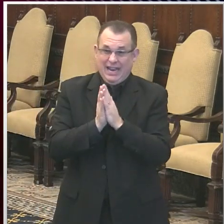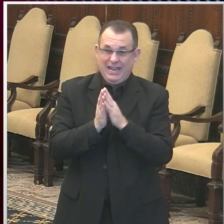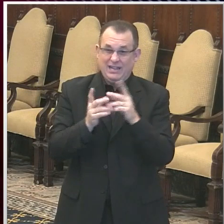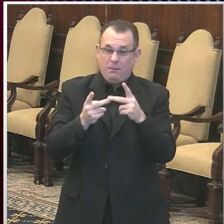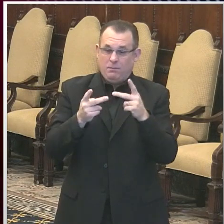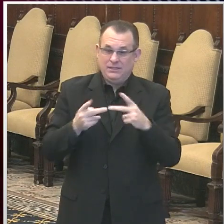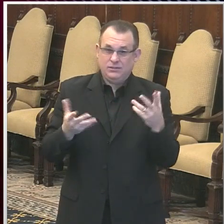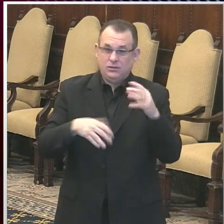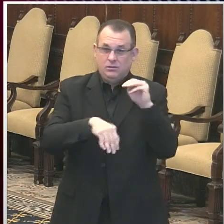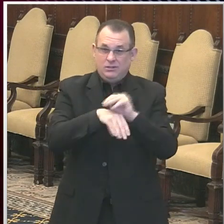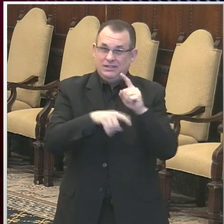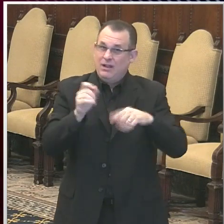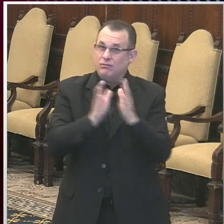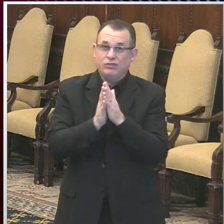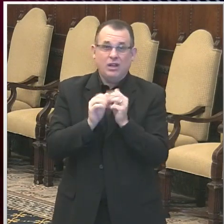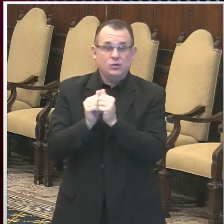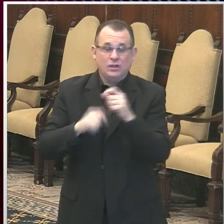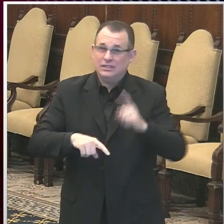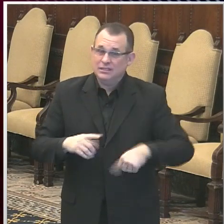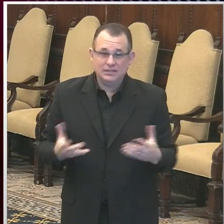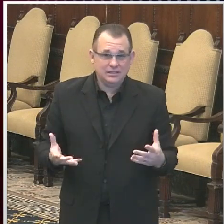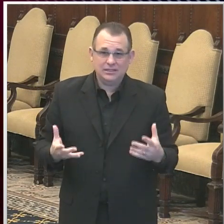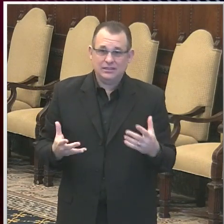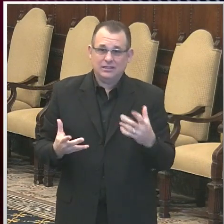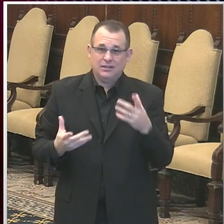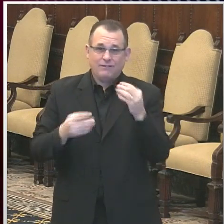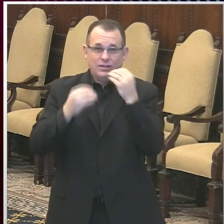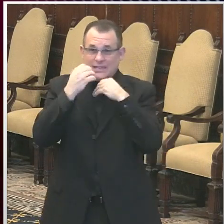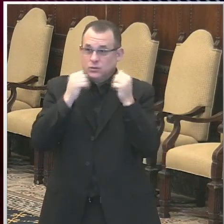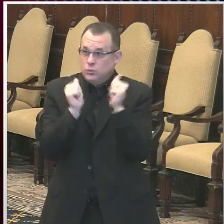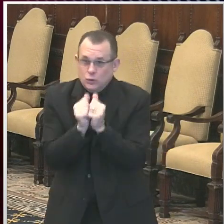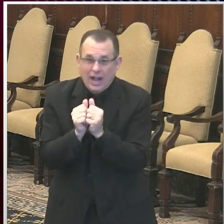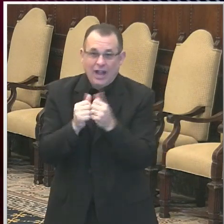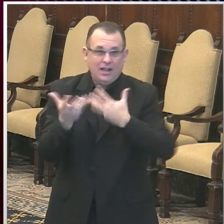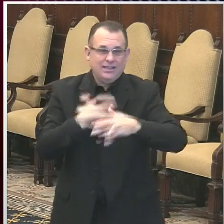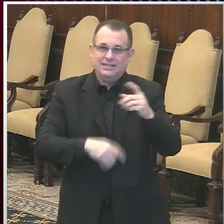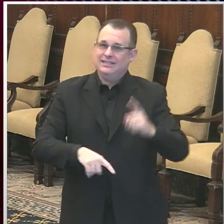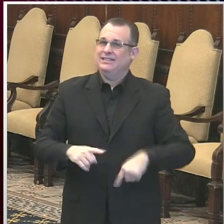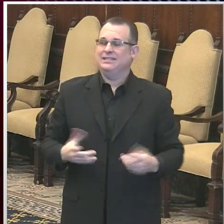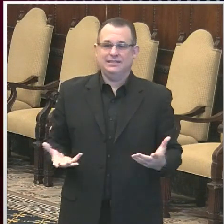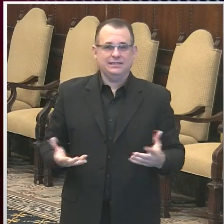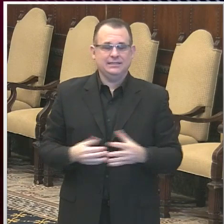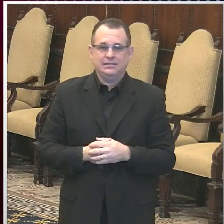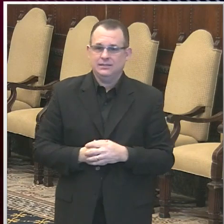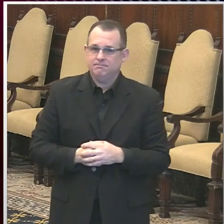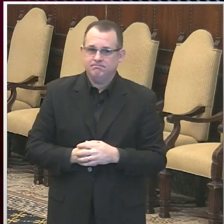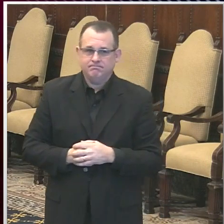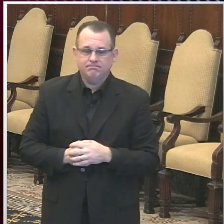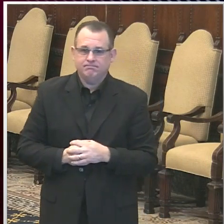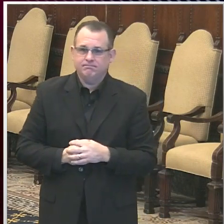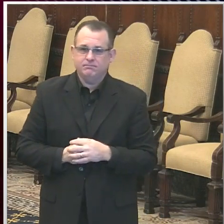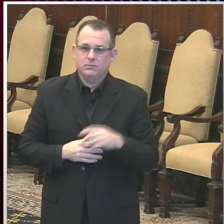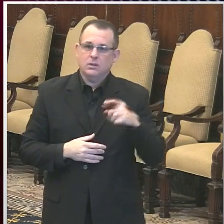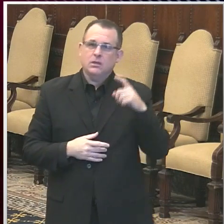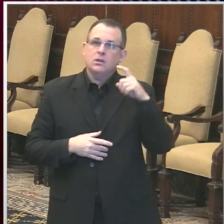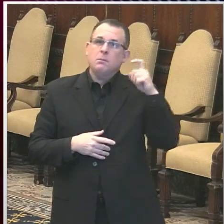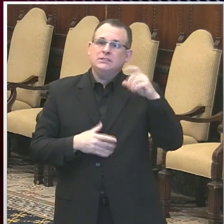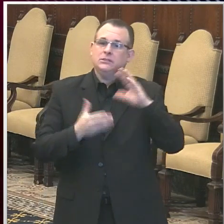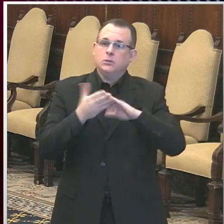would. They will also not be able to eat in the large groups that are typical of this month. The Muslim community in